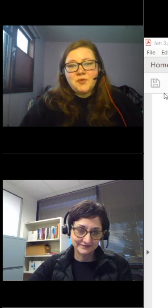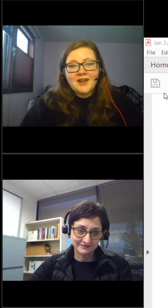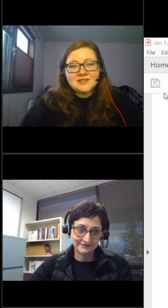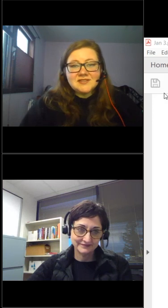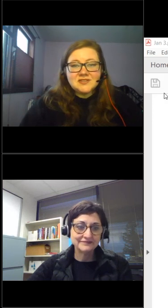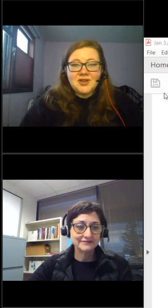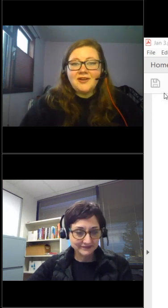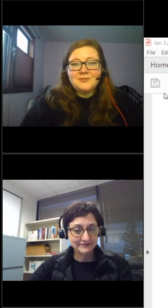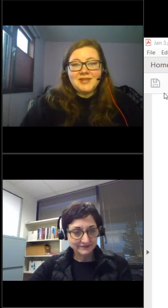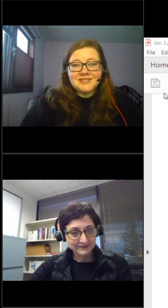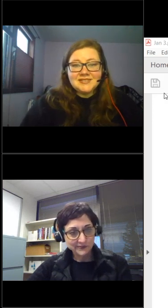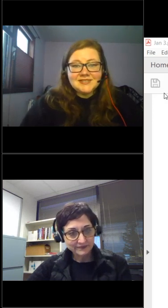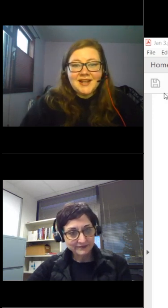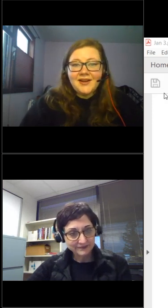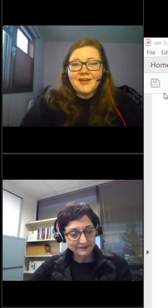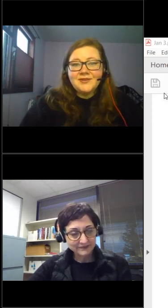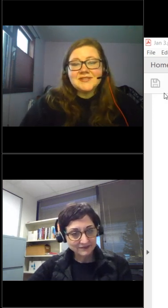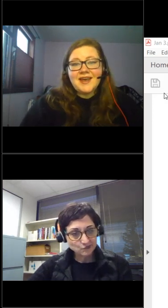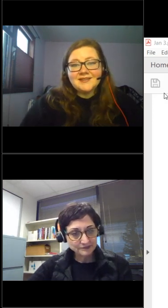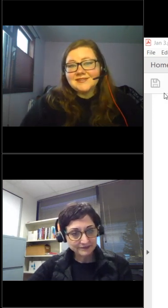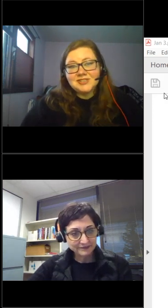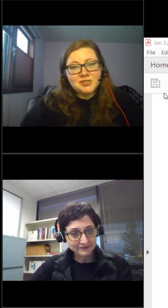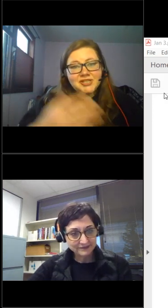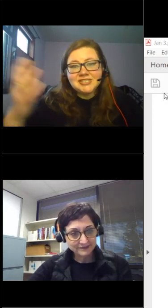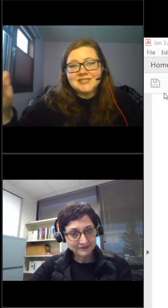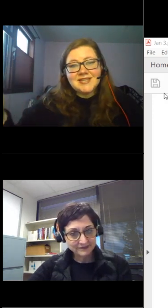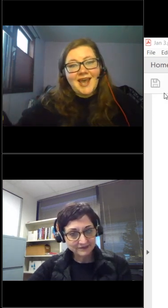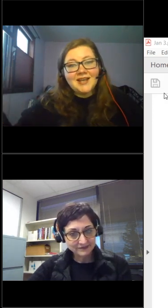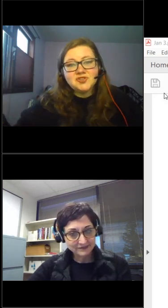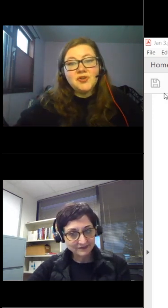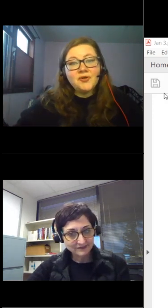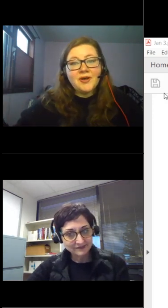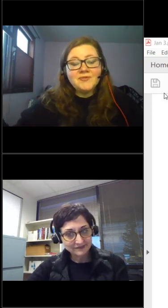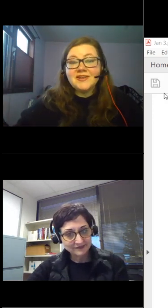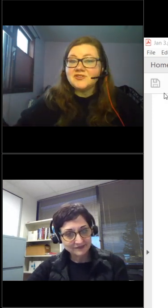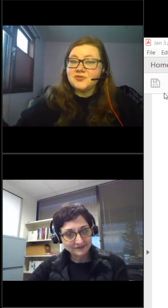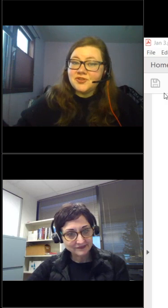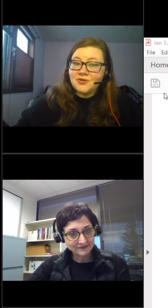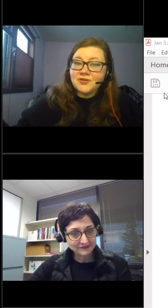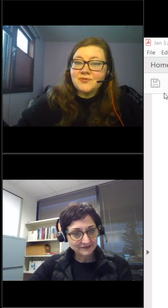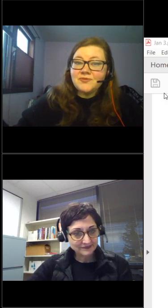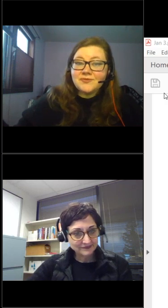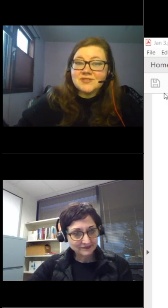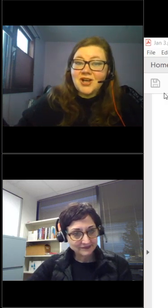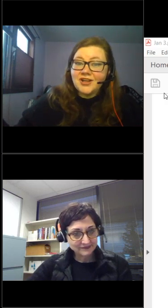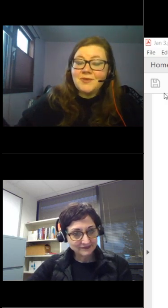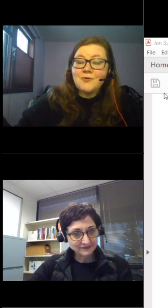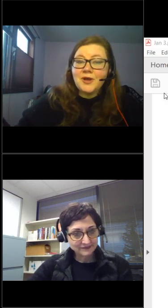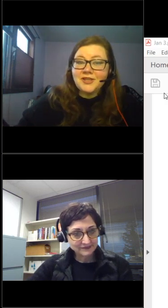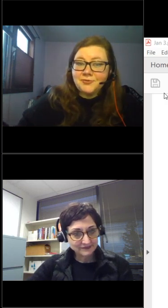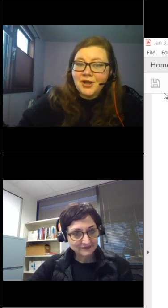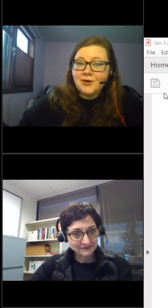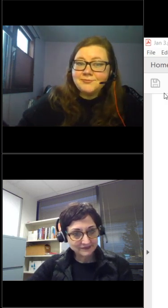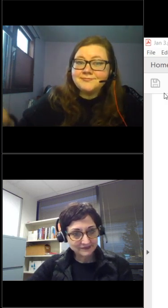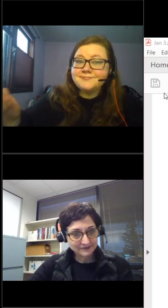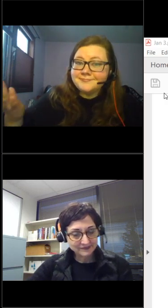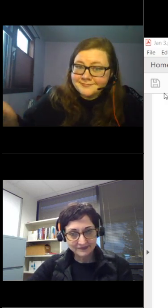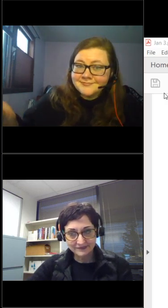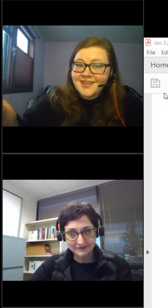best practices in documenting the scenarios, the situations that as you know them, because you can only document what you